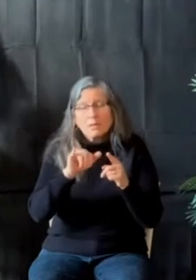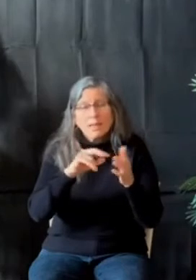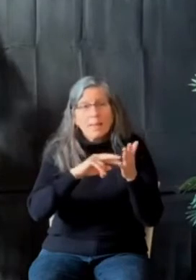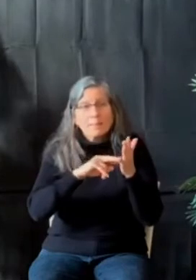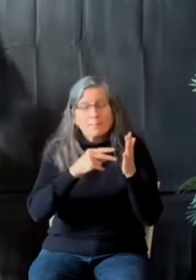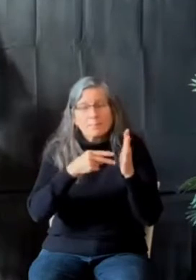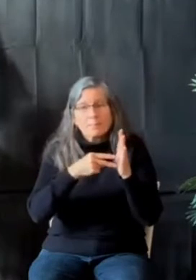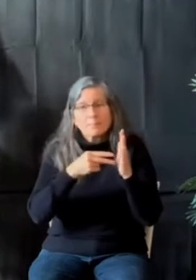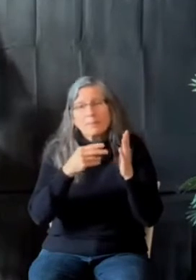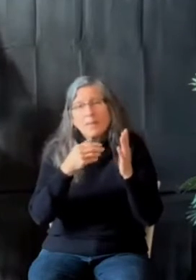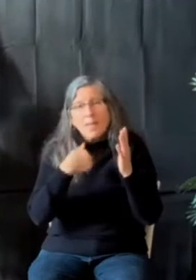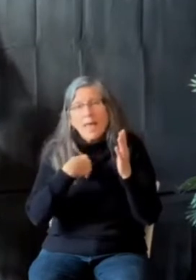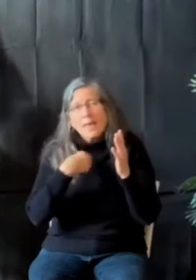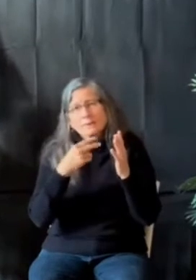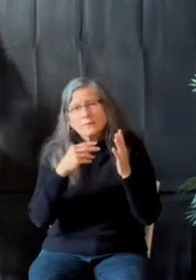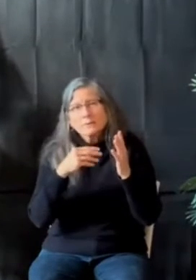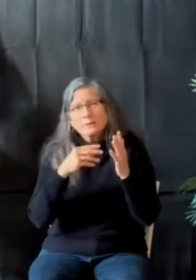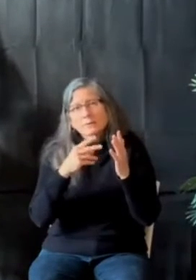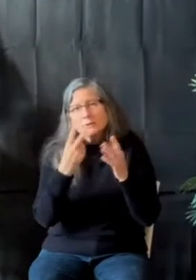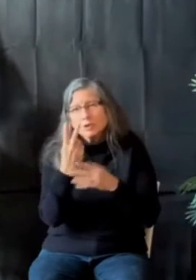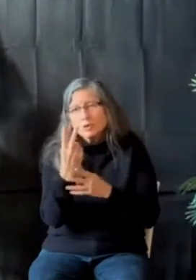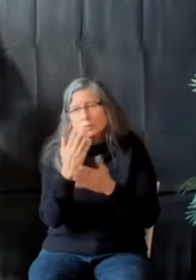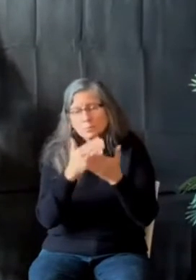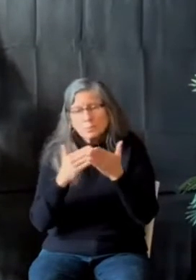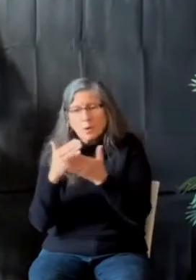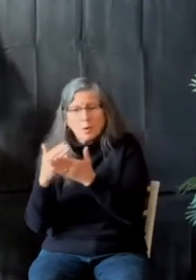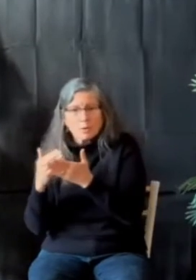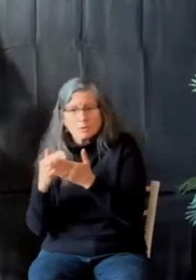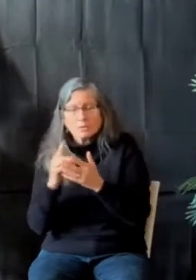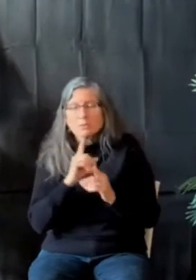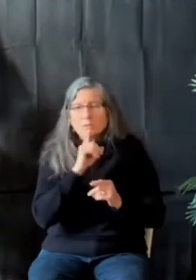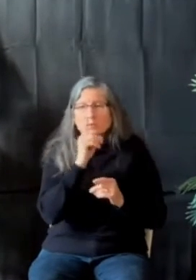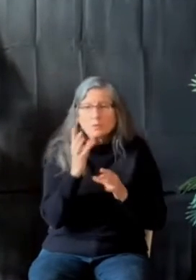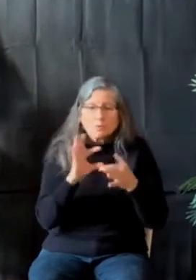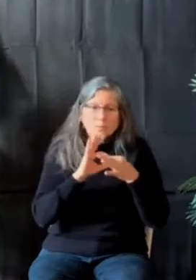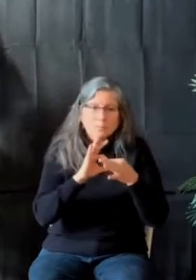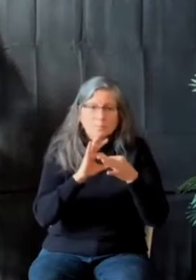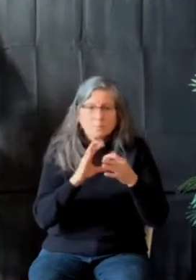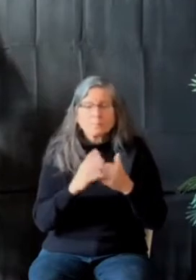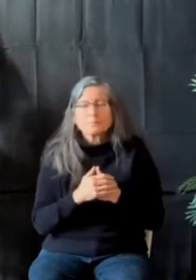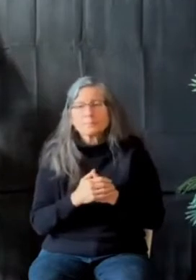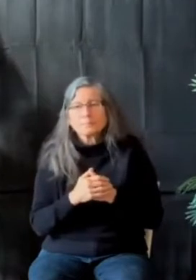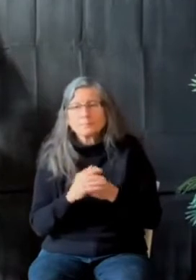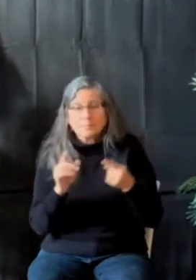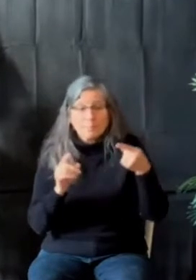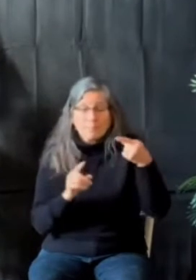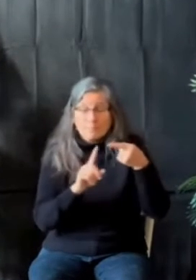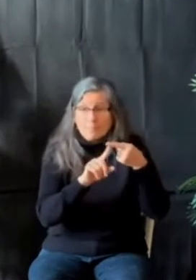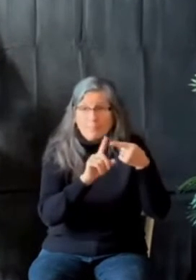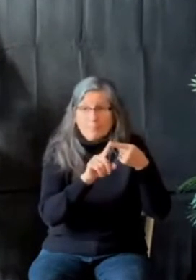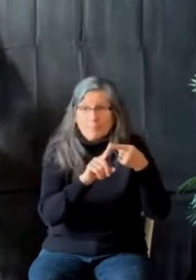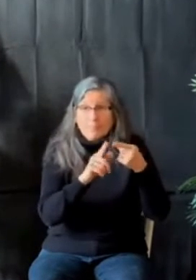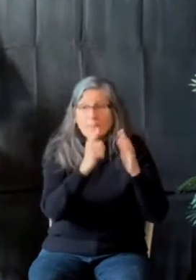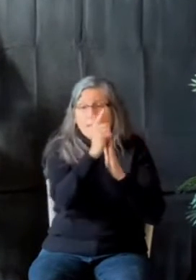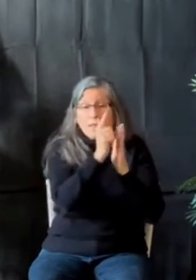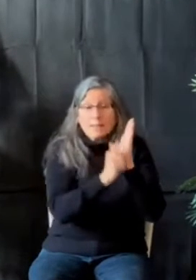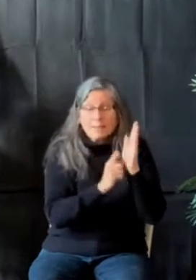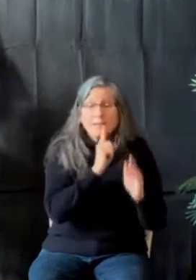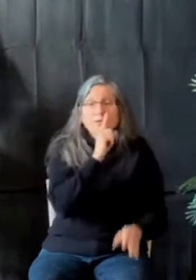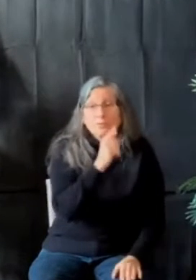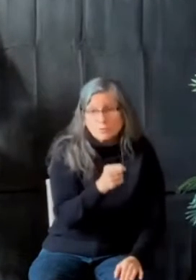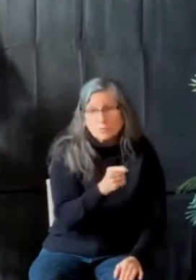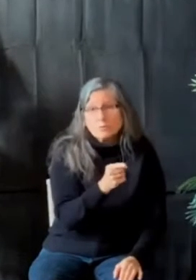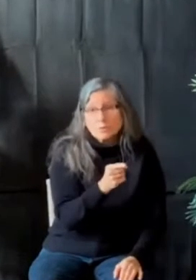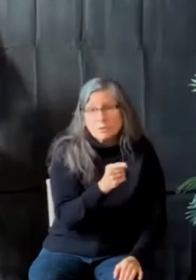Katakrino has two primary elements of truth associated with it. The first of these is legal truth, all